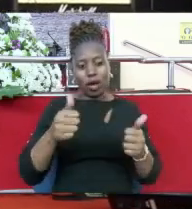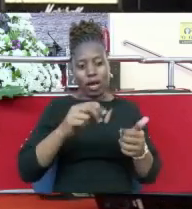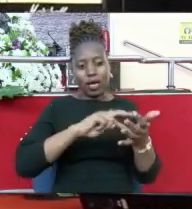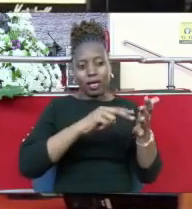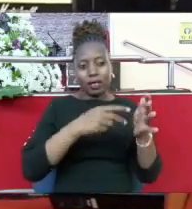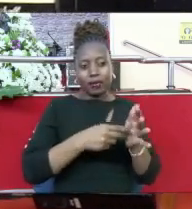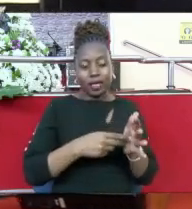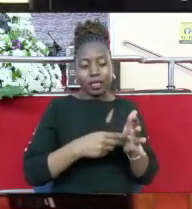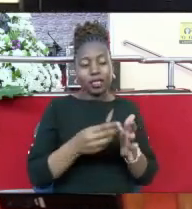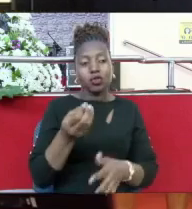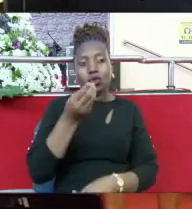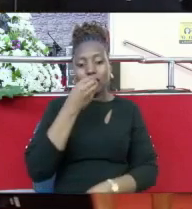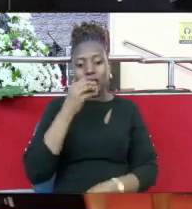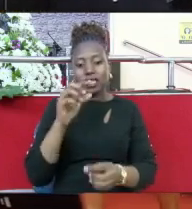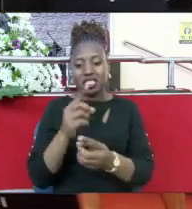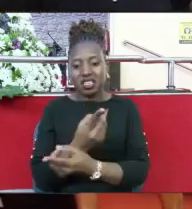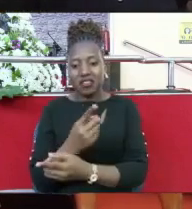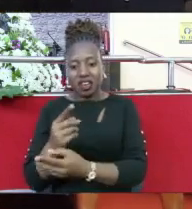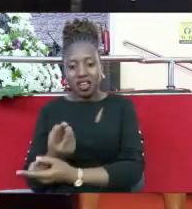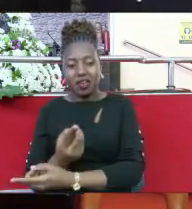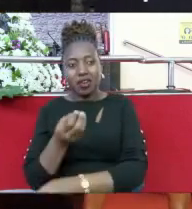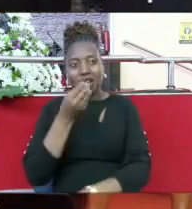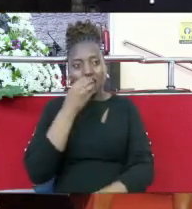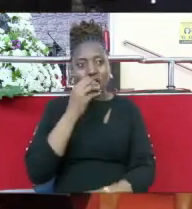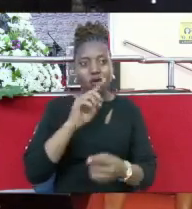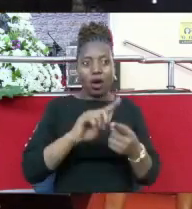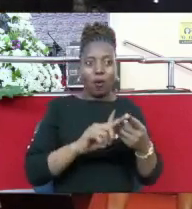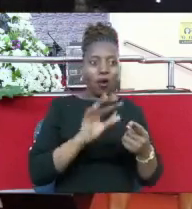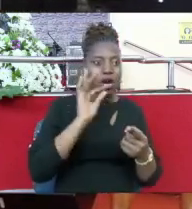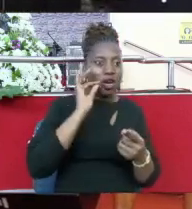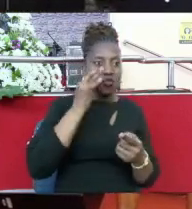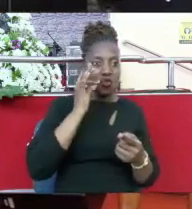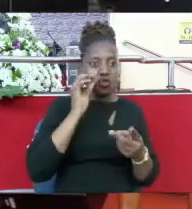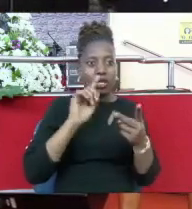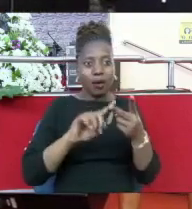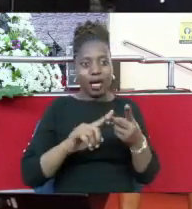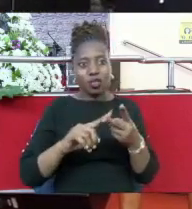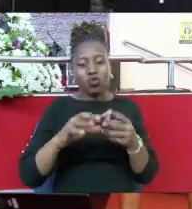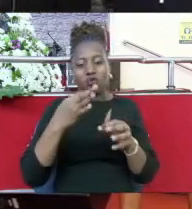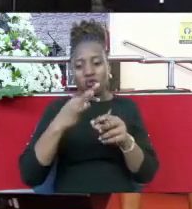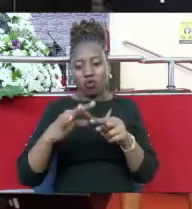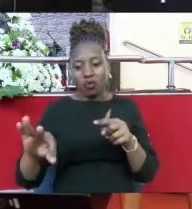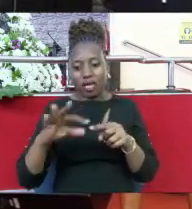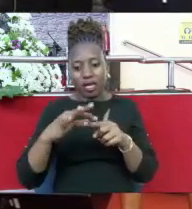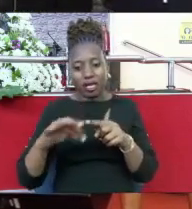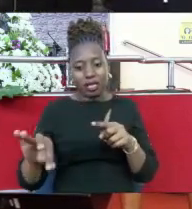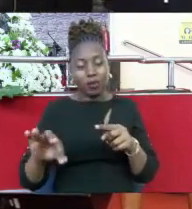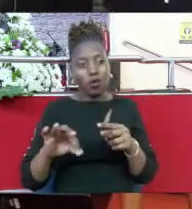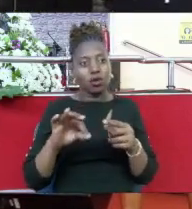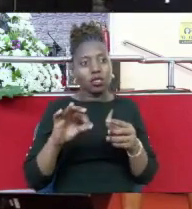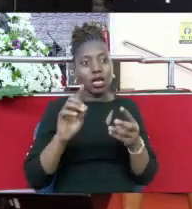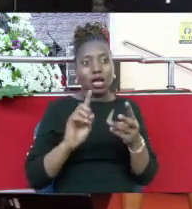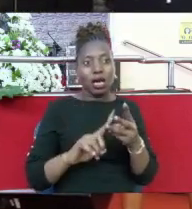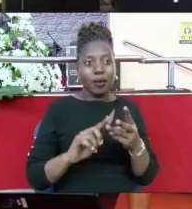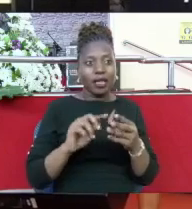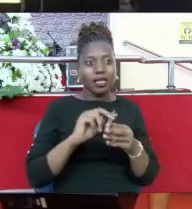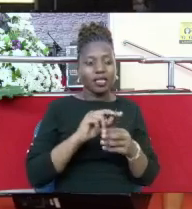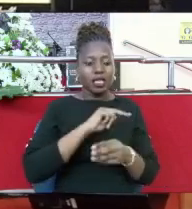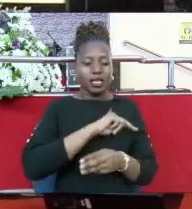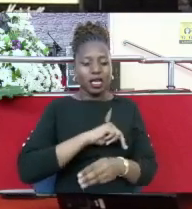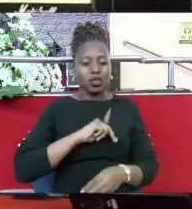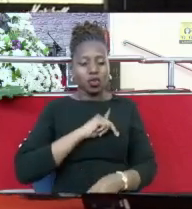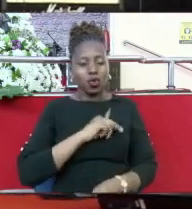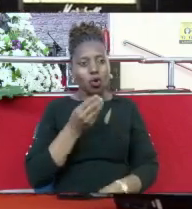eat fruits, vegetables, you know, natural foods, you know,